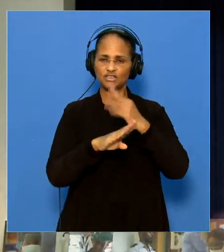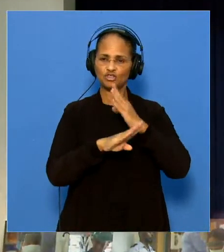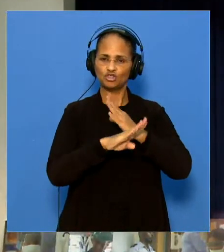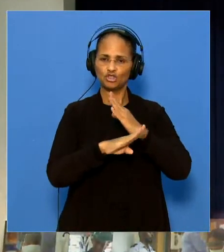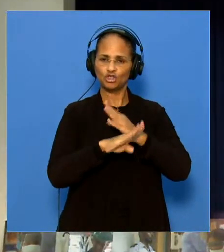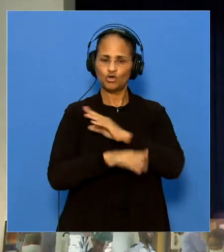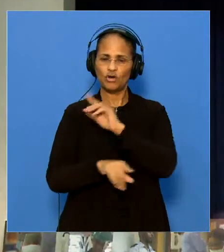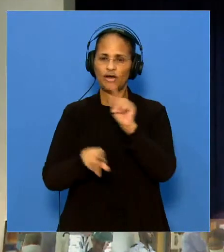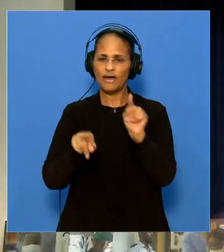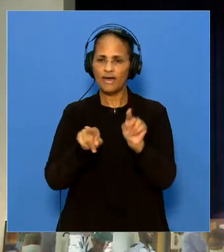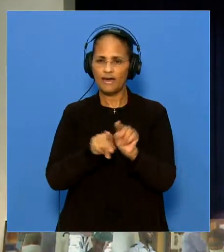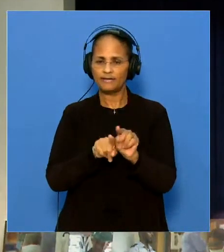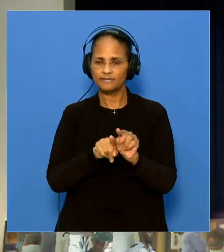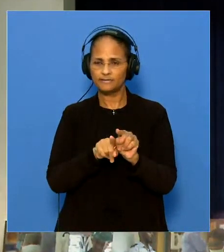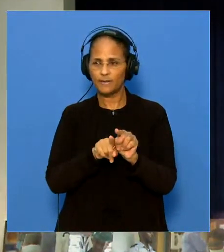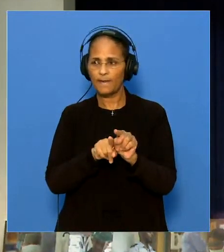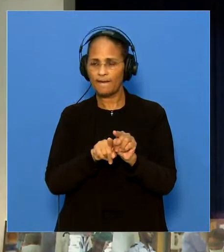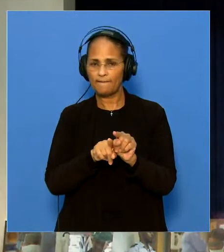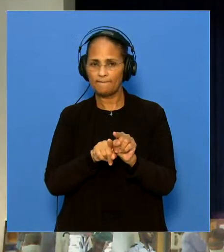As it pertains to